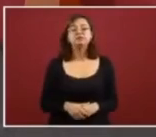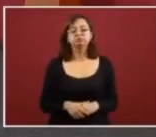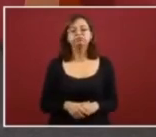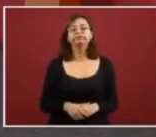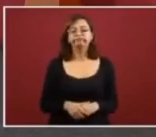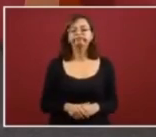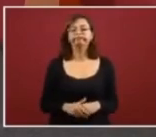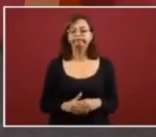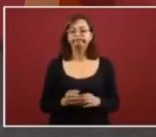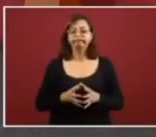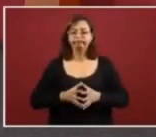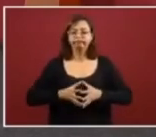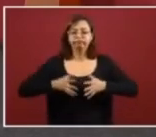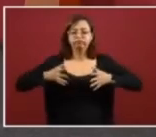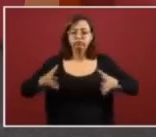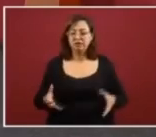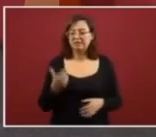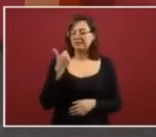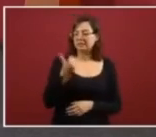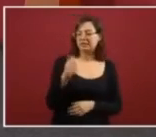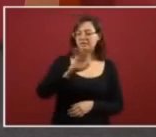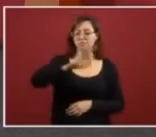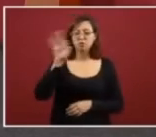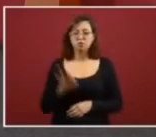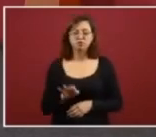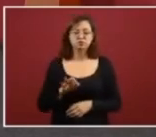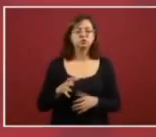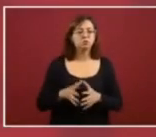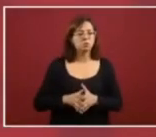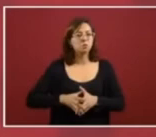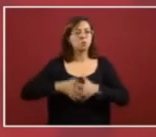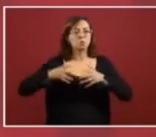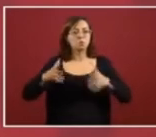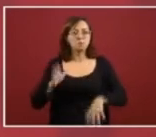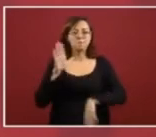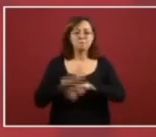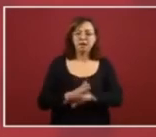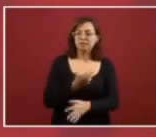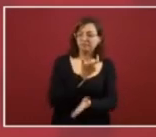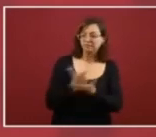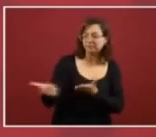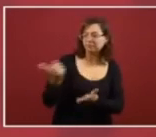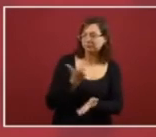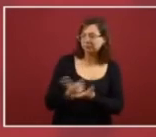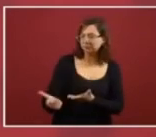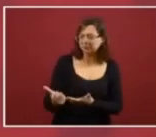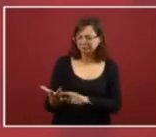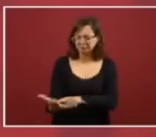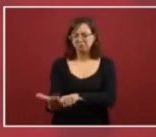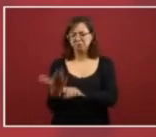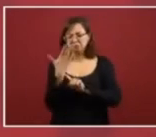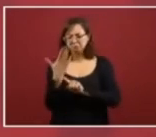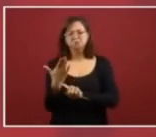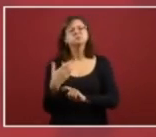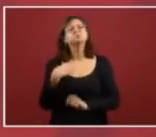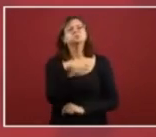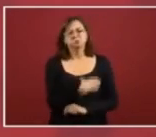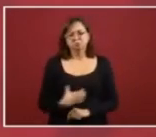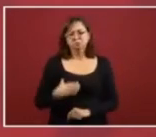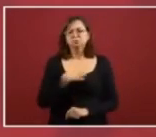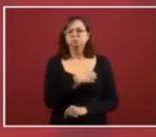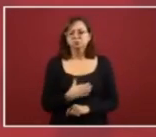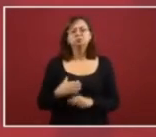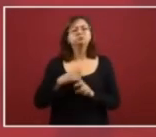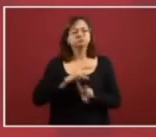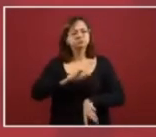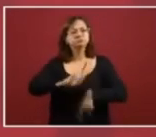tenido un crecimiento has had a del 6% of 6%. Entonces estoy contento, so I am vamos happy, bien. And we are doing